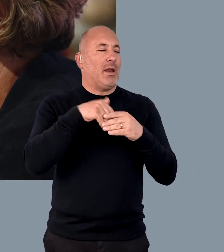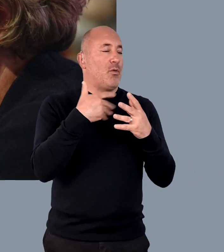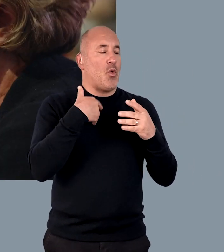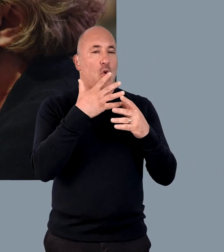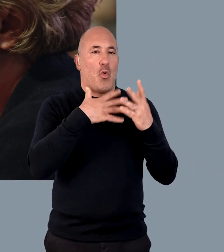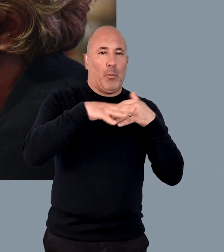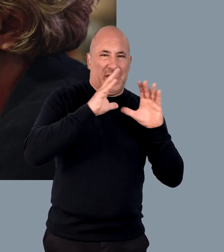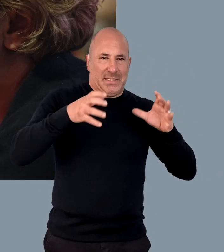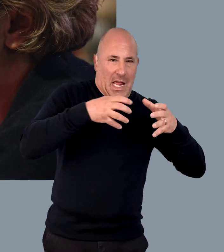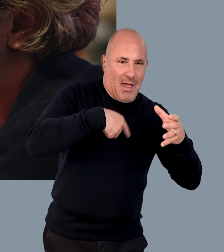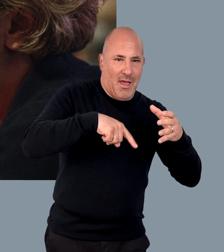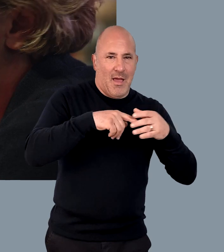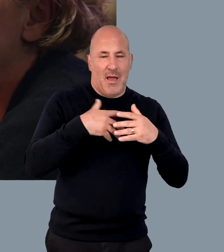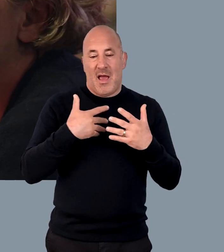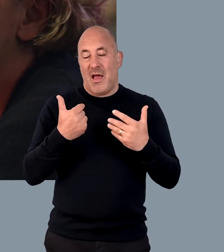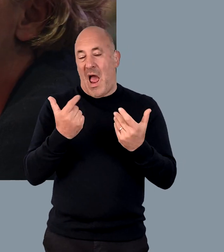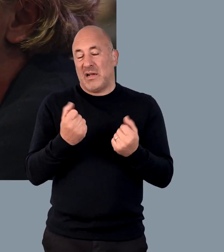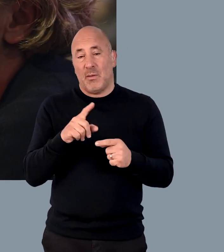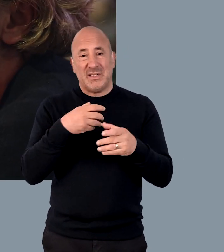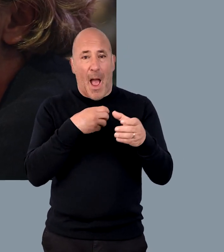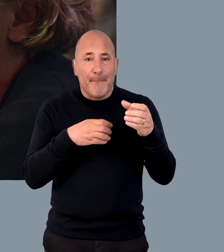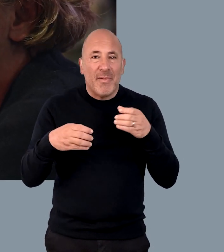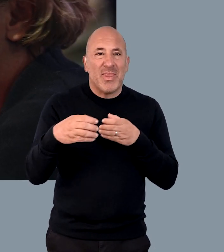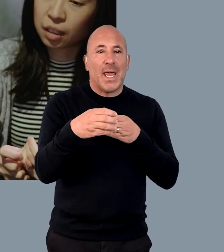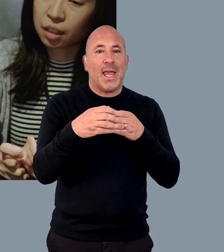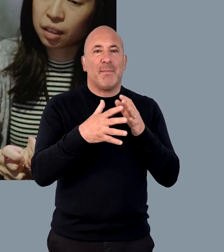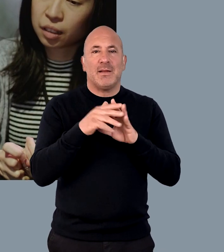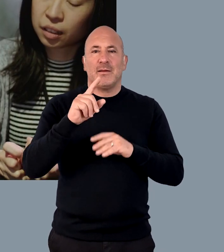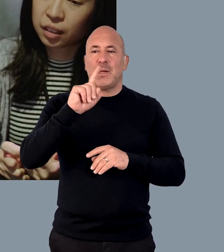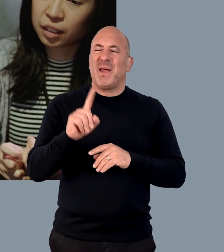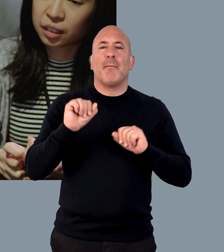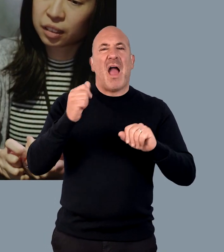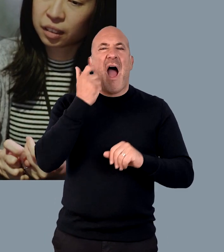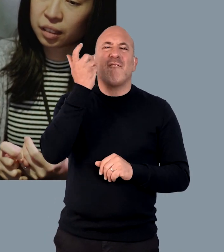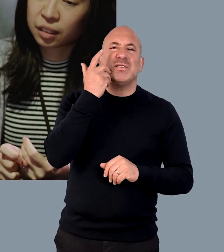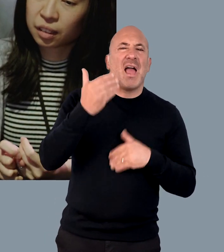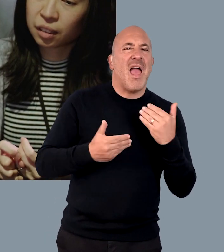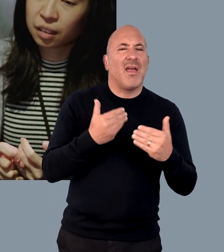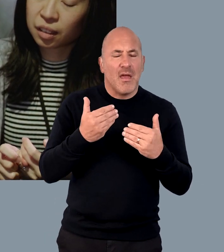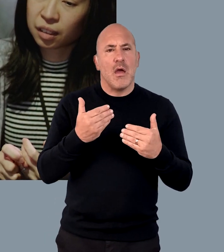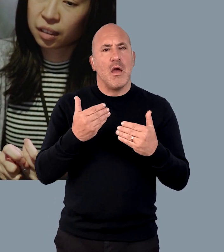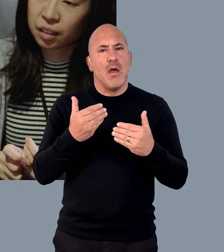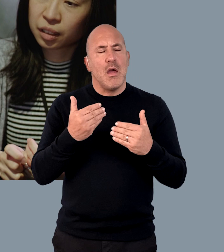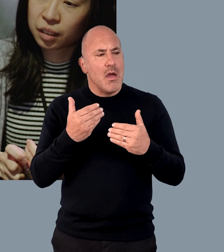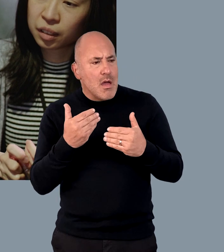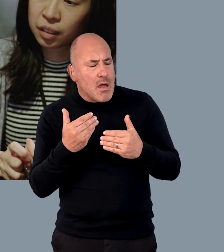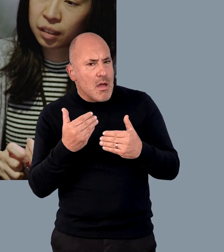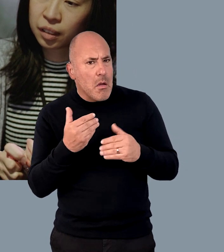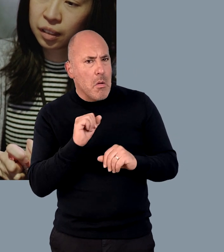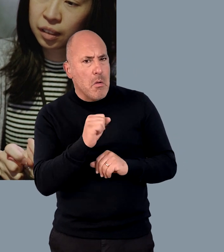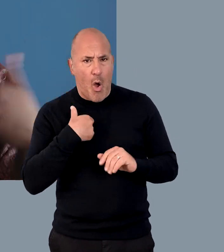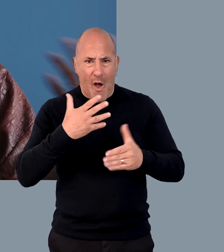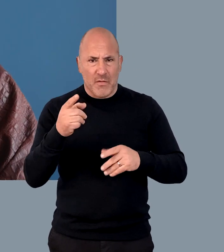communal way, we allow for empathy so that people can come out of their everyday lives, engage with what we are